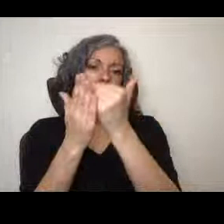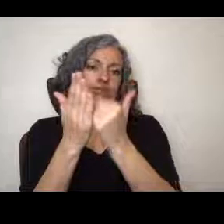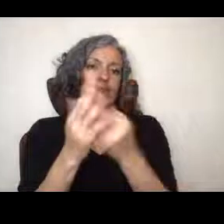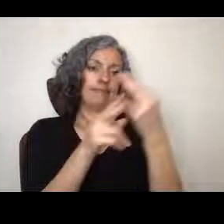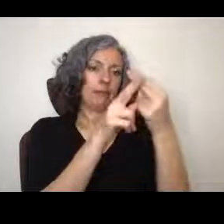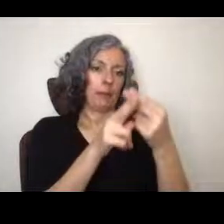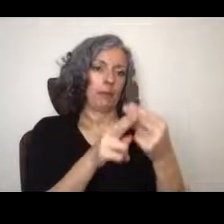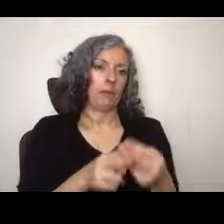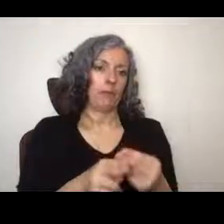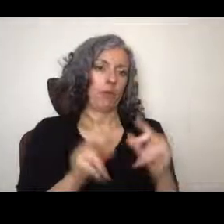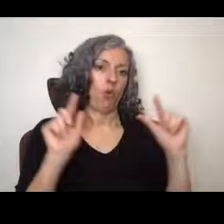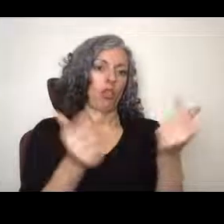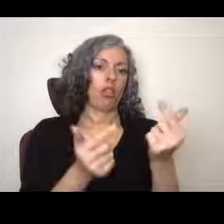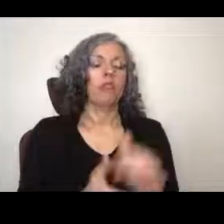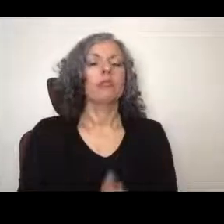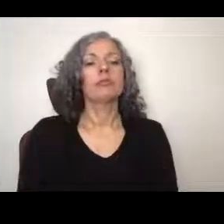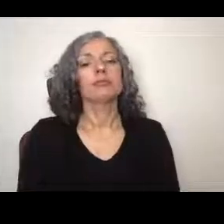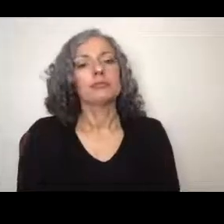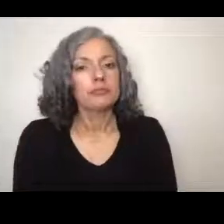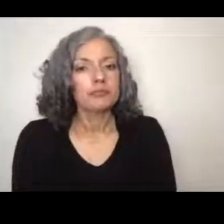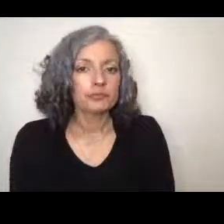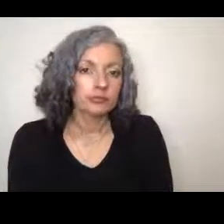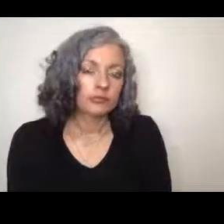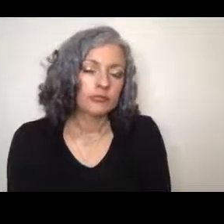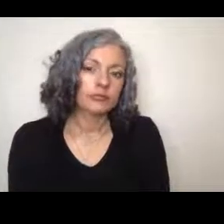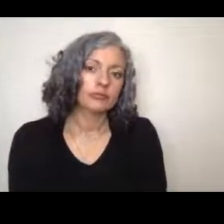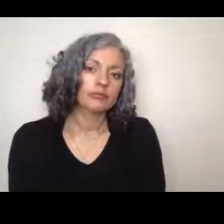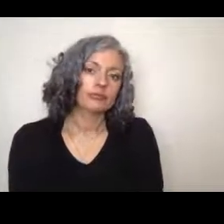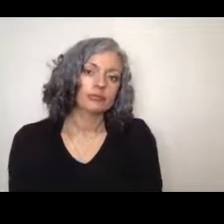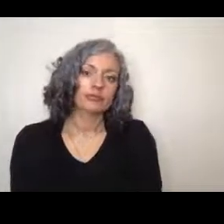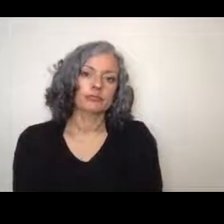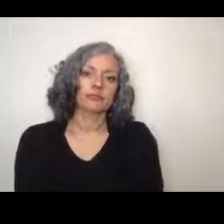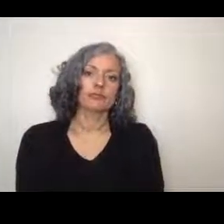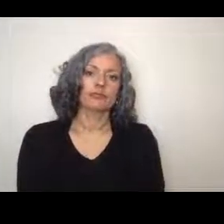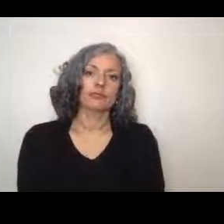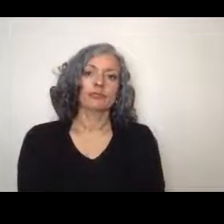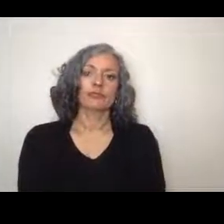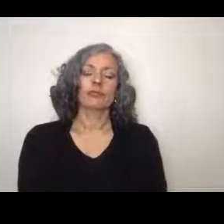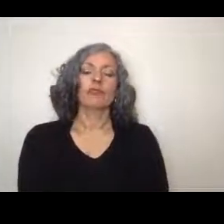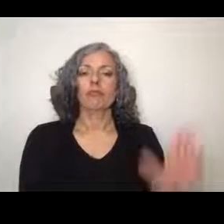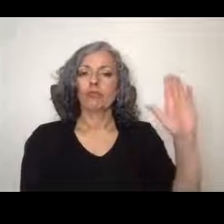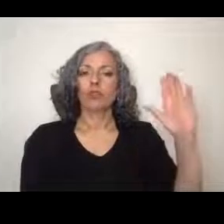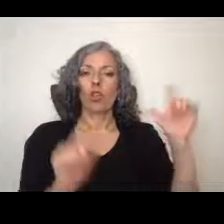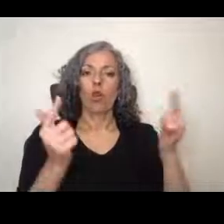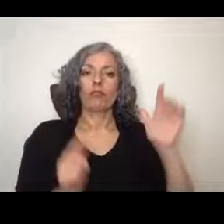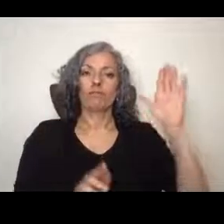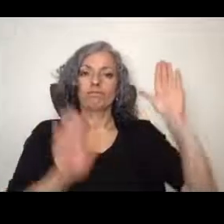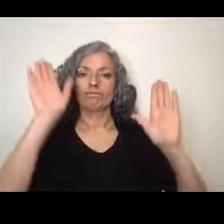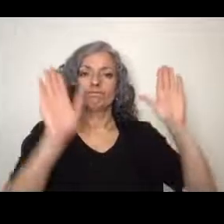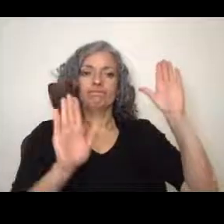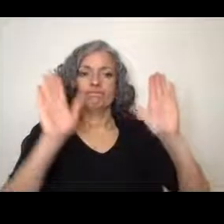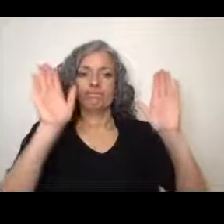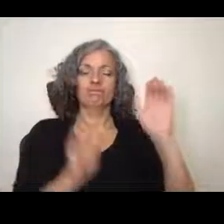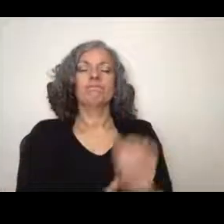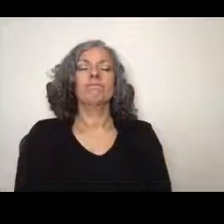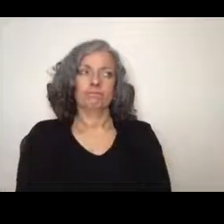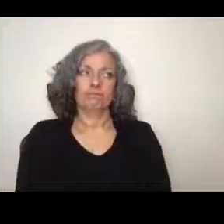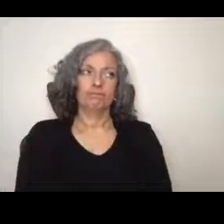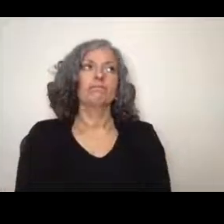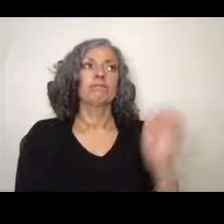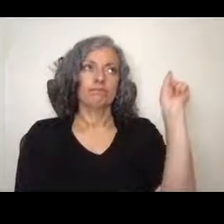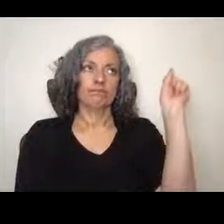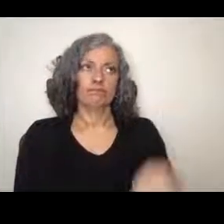Commissioner Bradshaw, Aye. Commissioner Davis, Aye. Commissioner Falcone. Commissioner